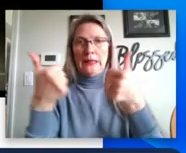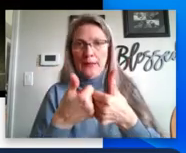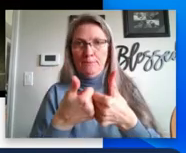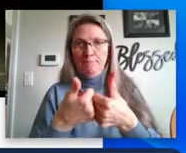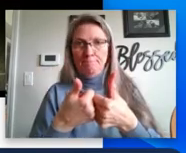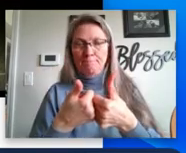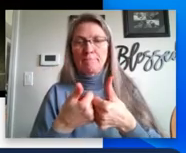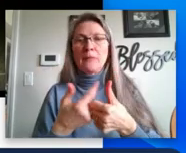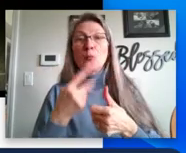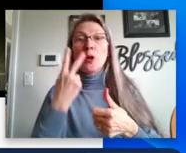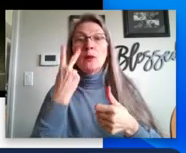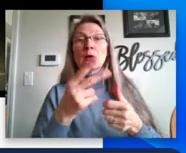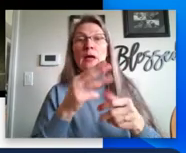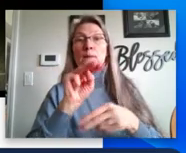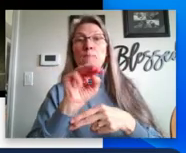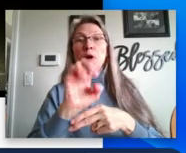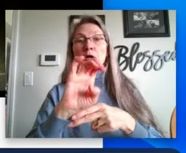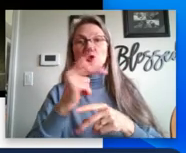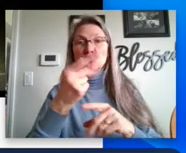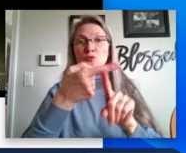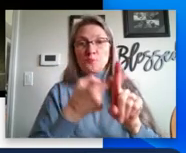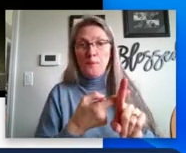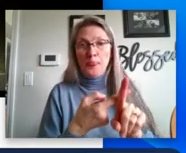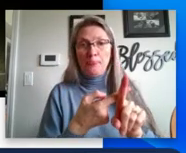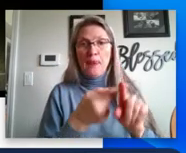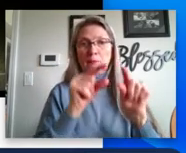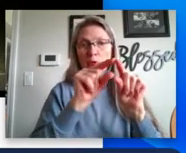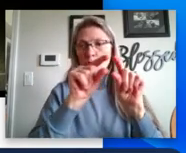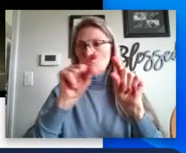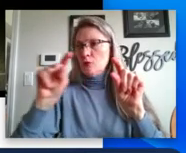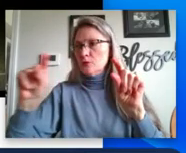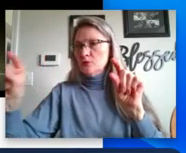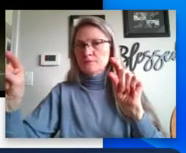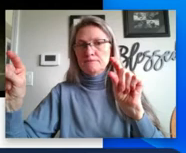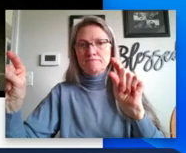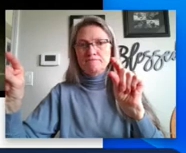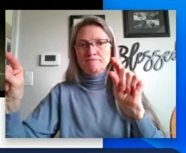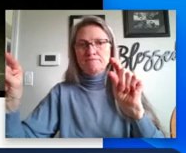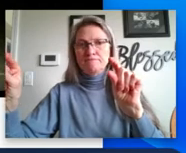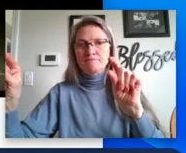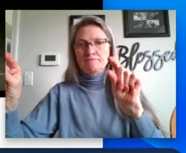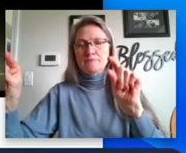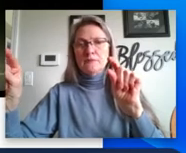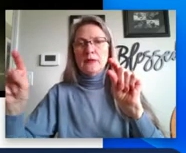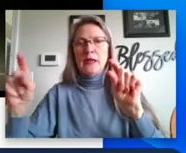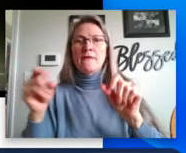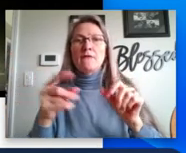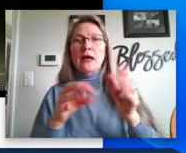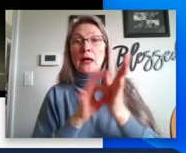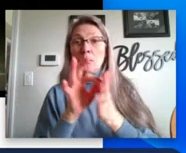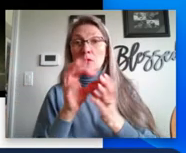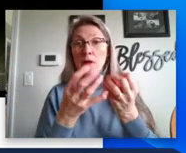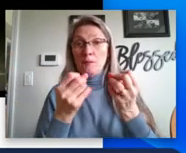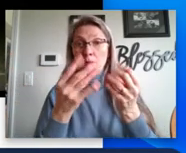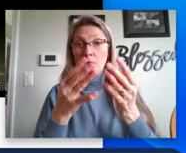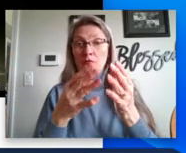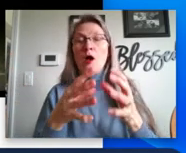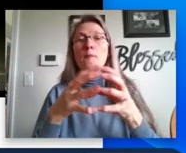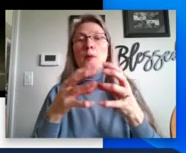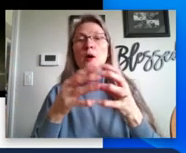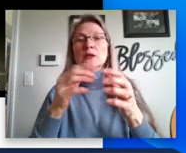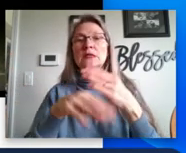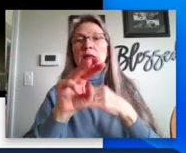look at March, I'm going to go across like this. So if I count the number of soccer balls in